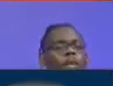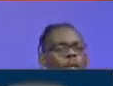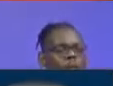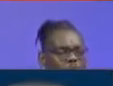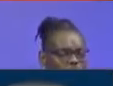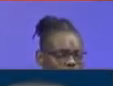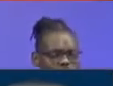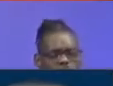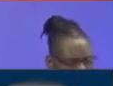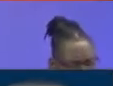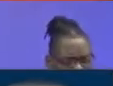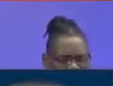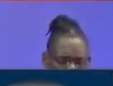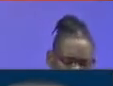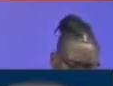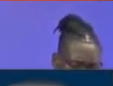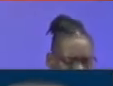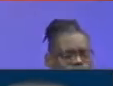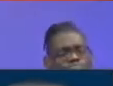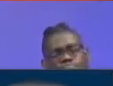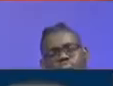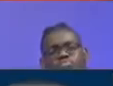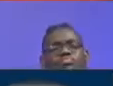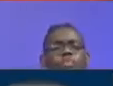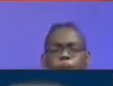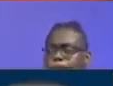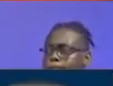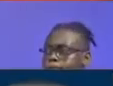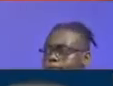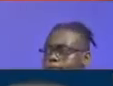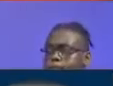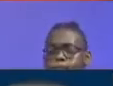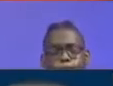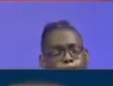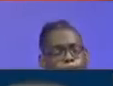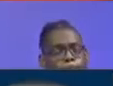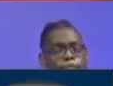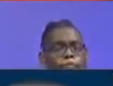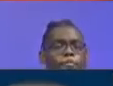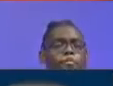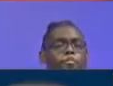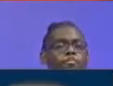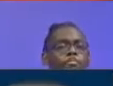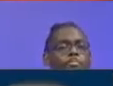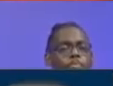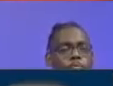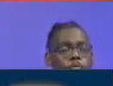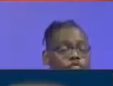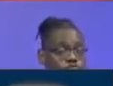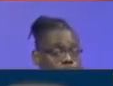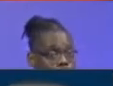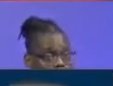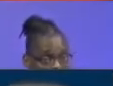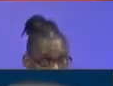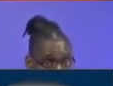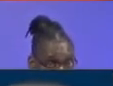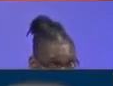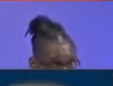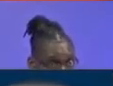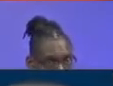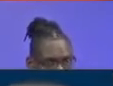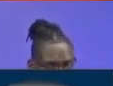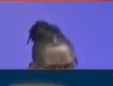media. The rollout is going to involve an amendment to the law, which is the Public